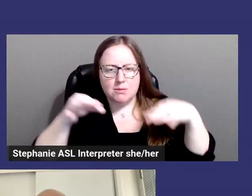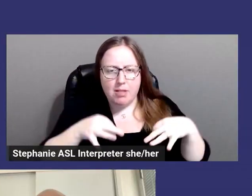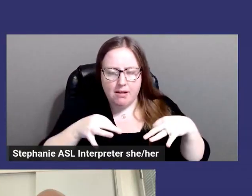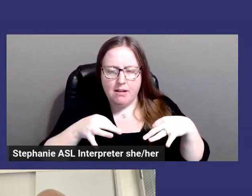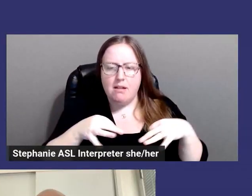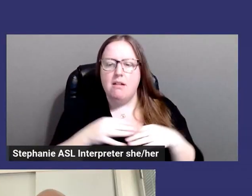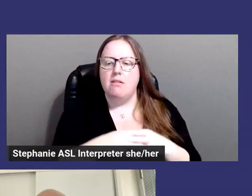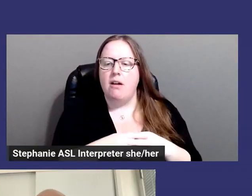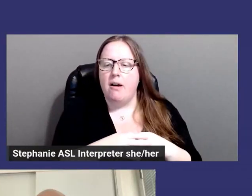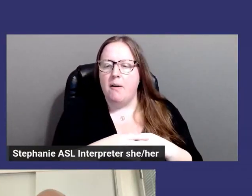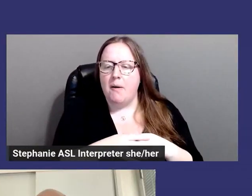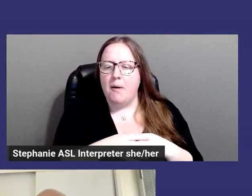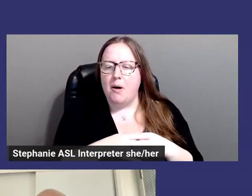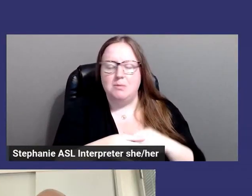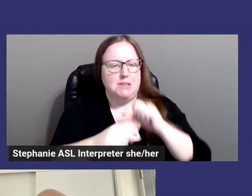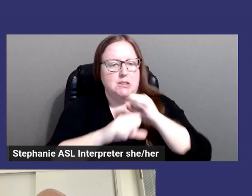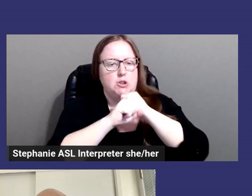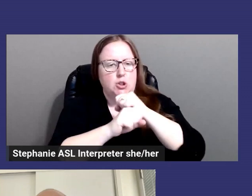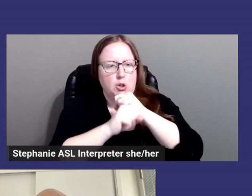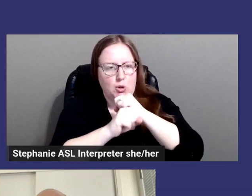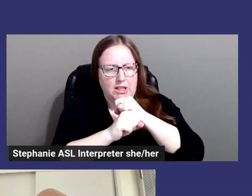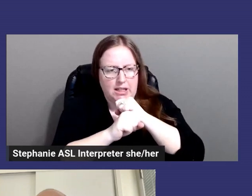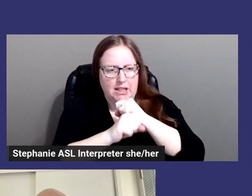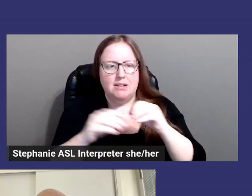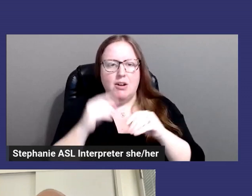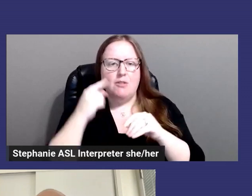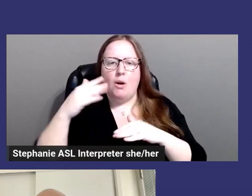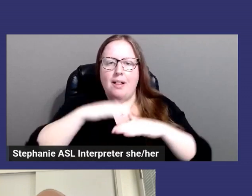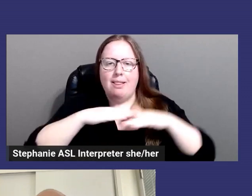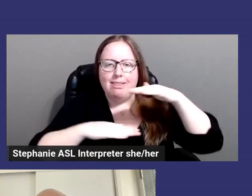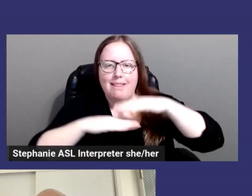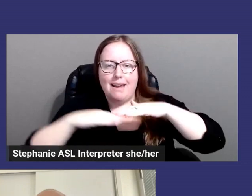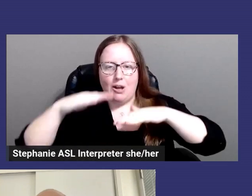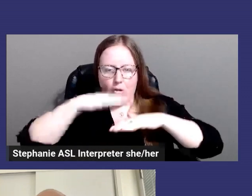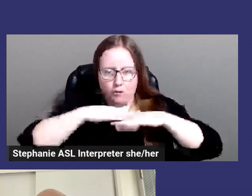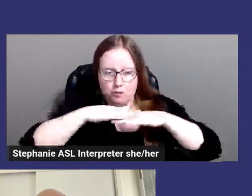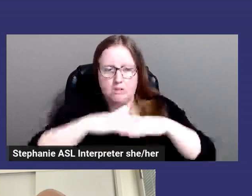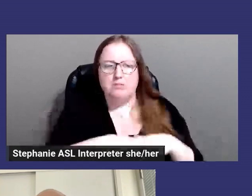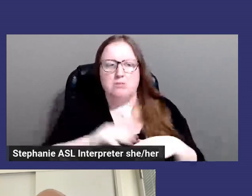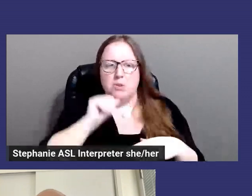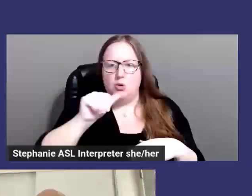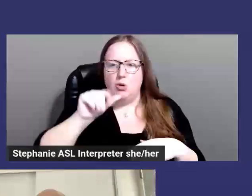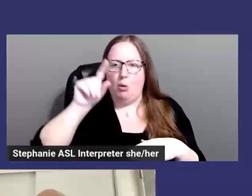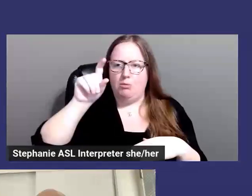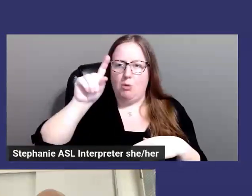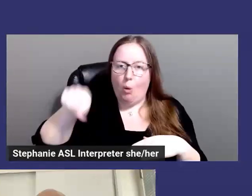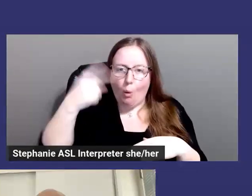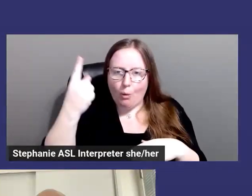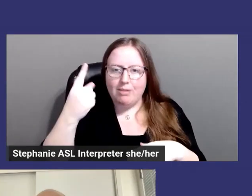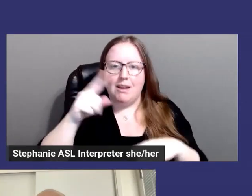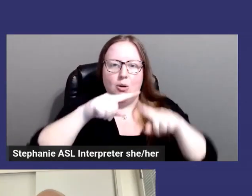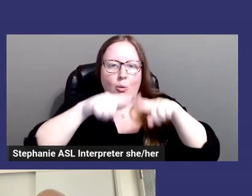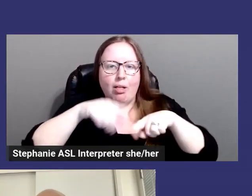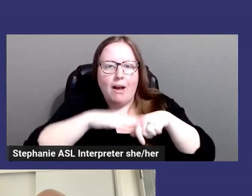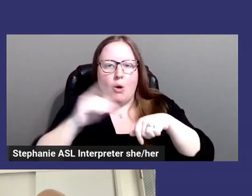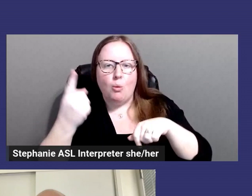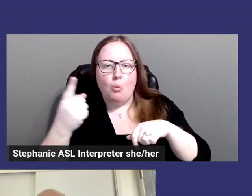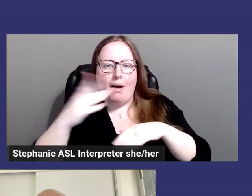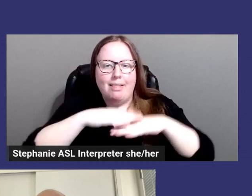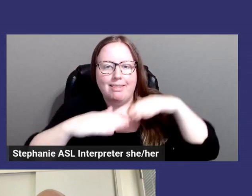the security in layers and security in depth. You don't just need to rely on one layer of